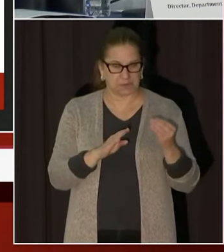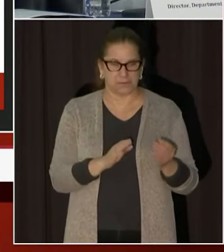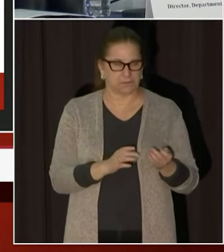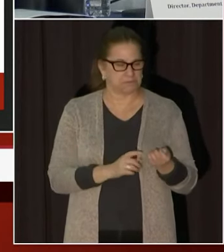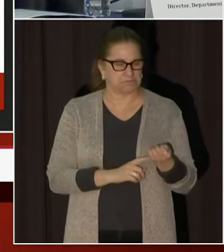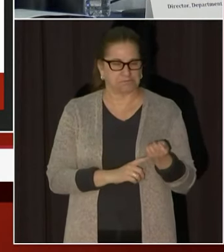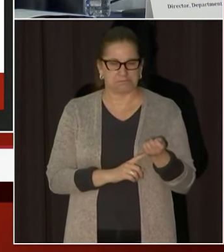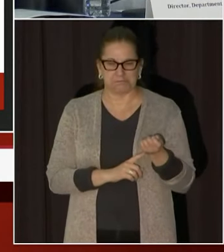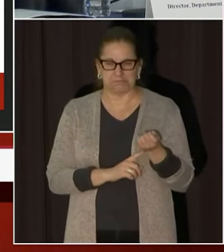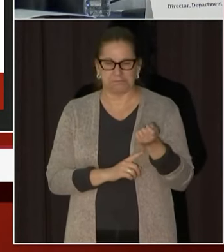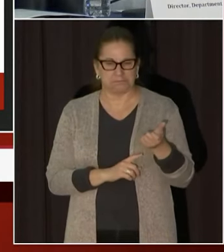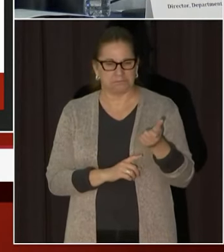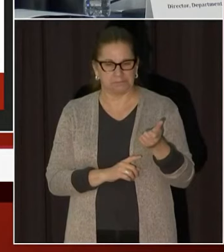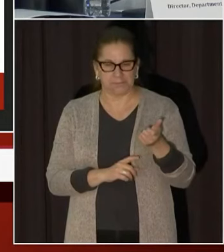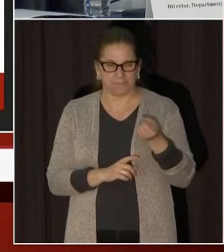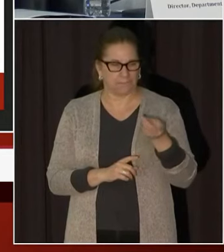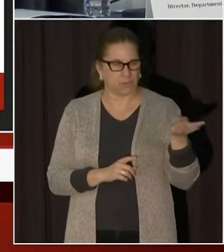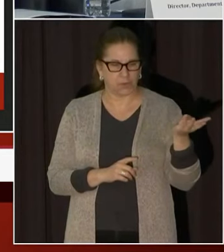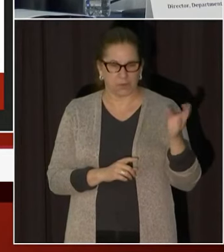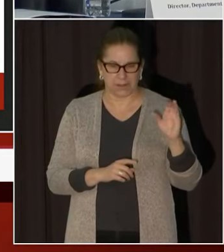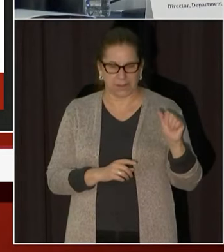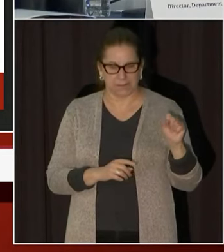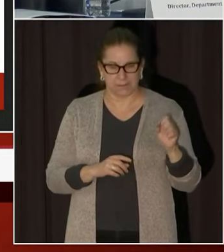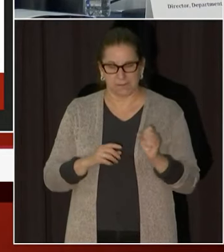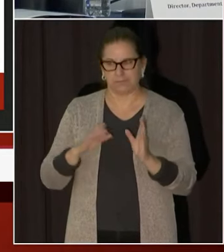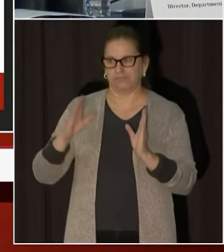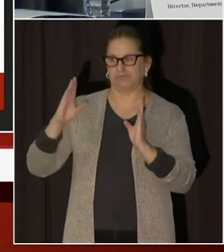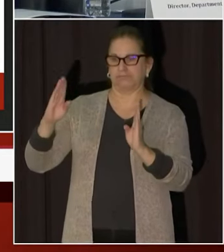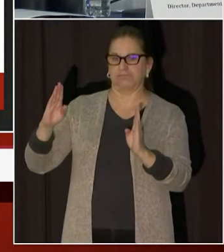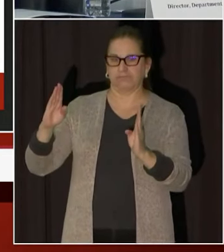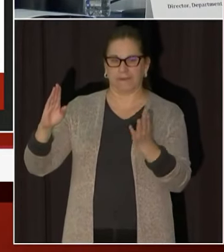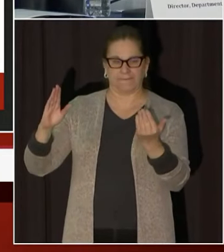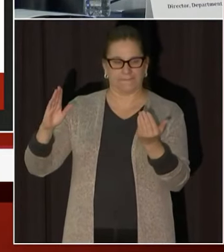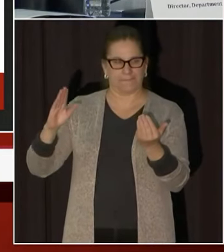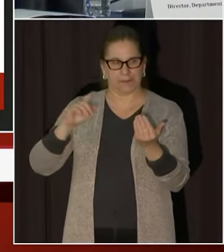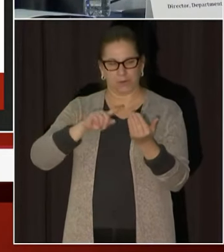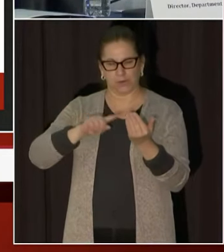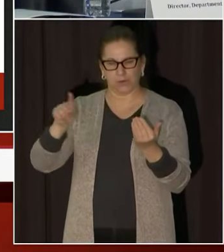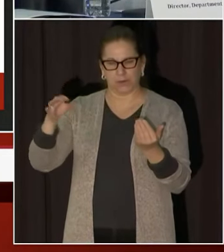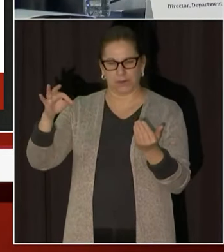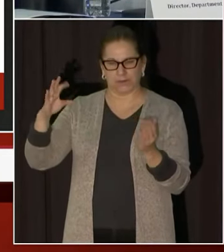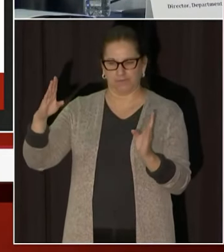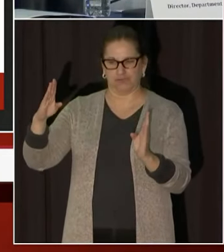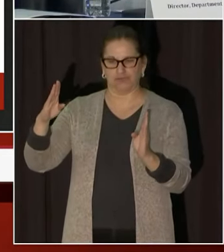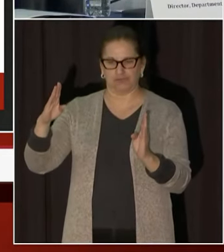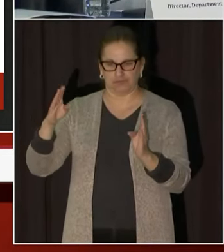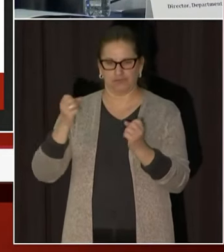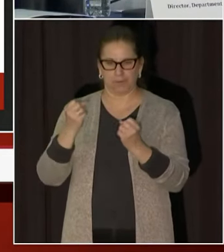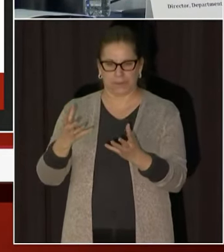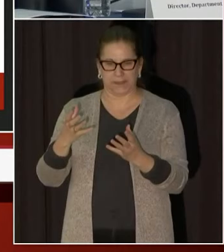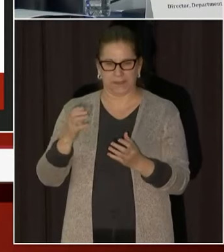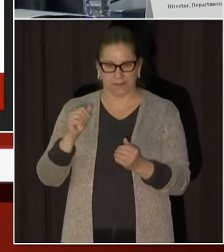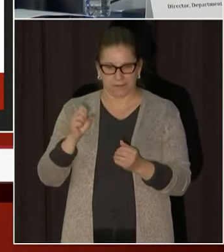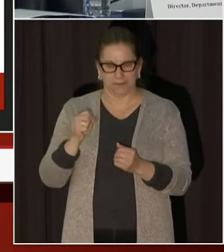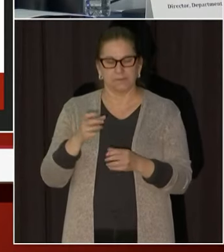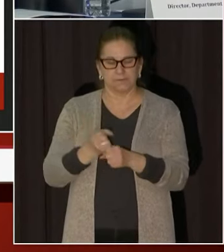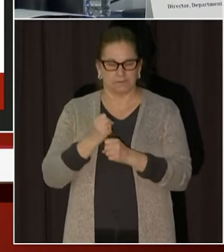compared to the 15 to 19-year-olds. And the severity of illness, what we're reading in many of the